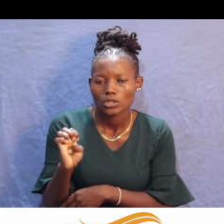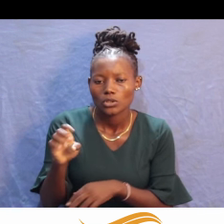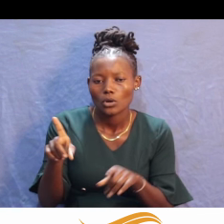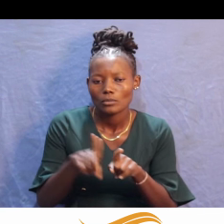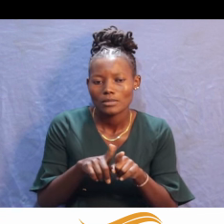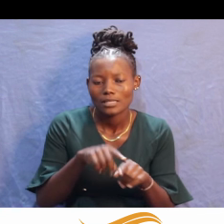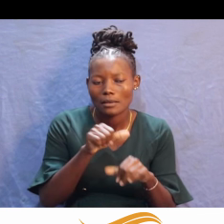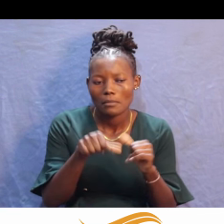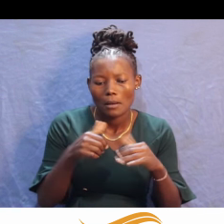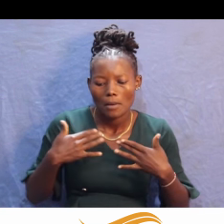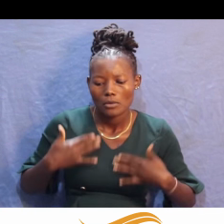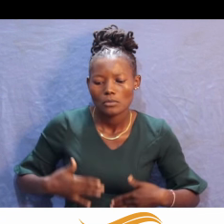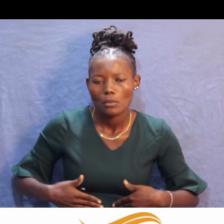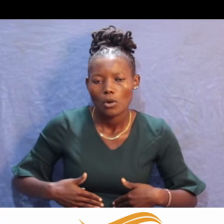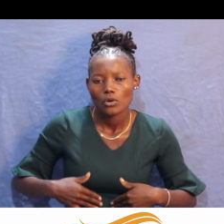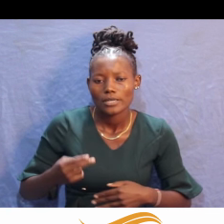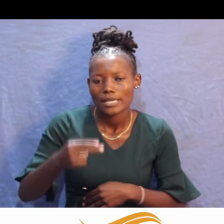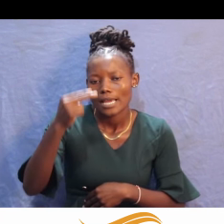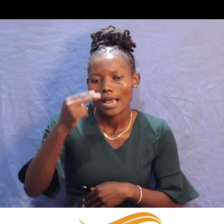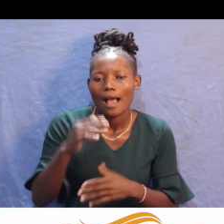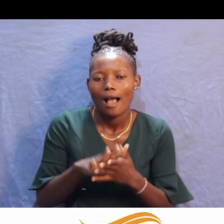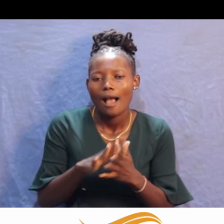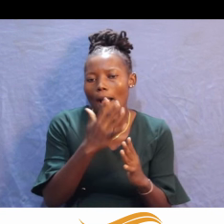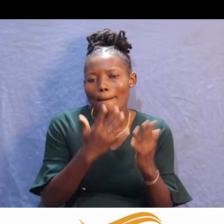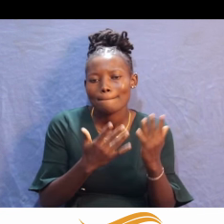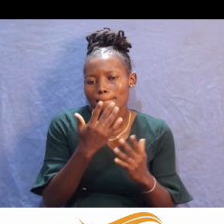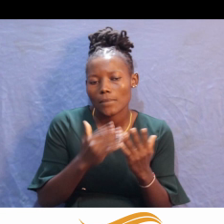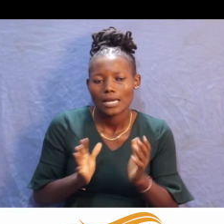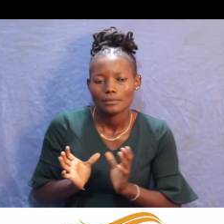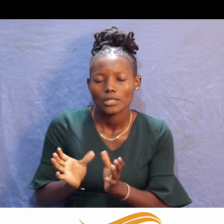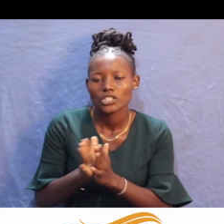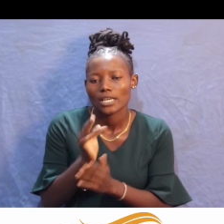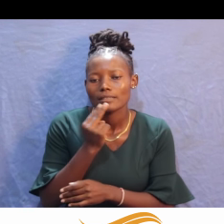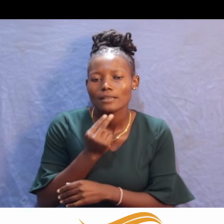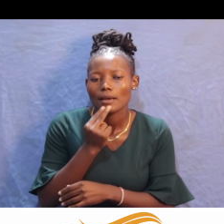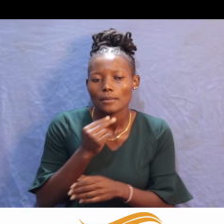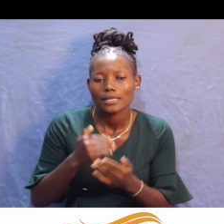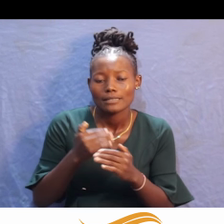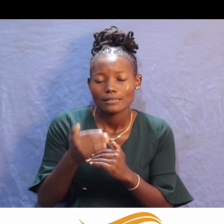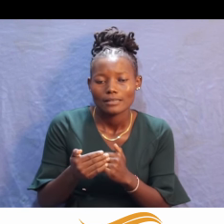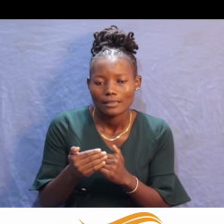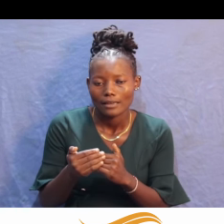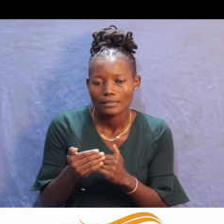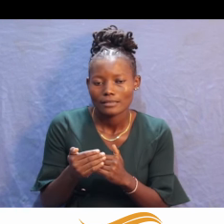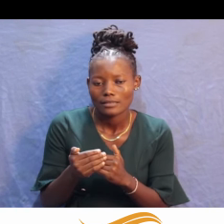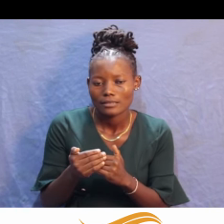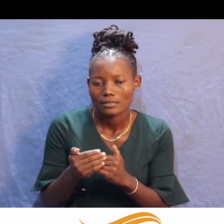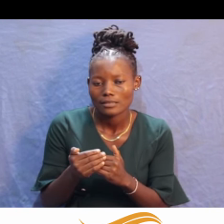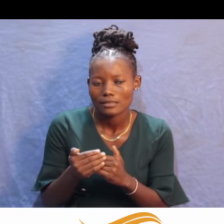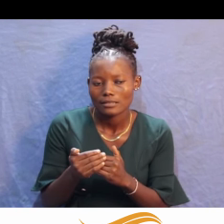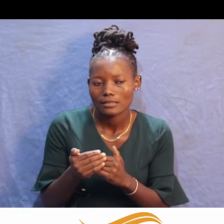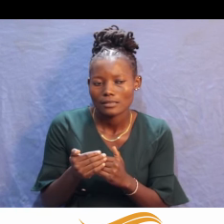the bloodstream, high blood pressure, and diabetes. And that's the prevalent disorder